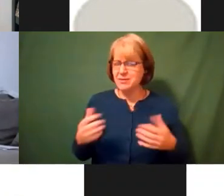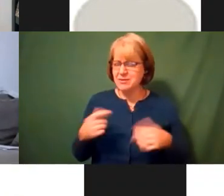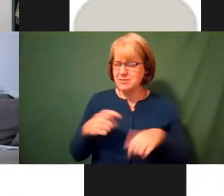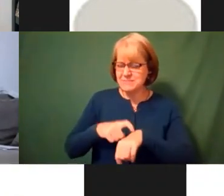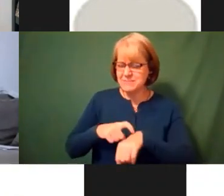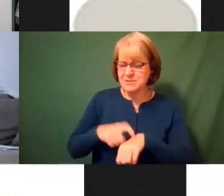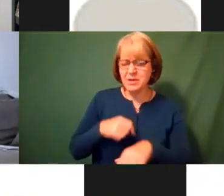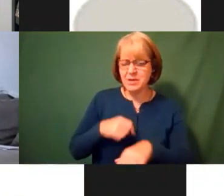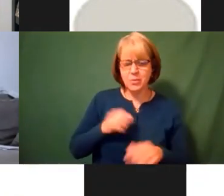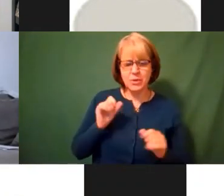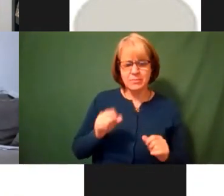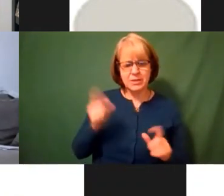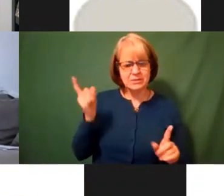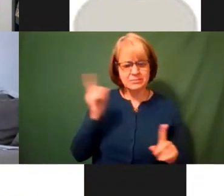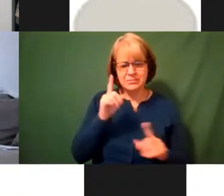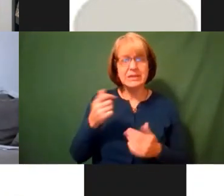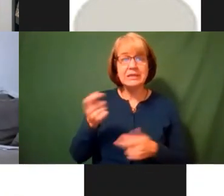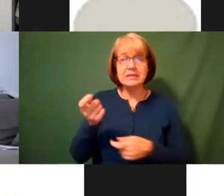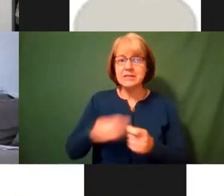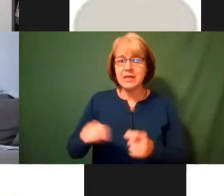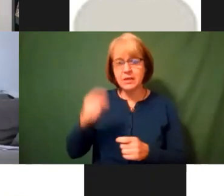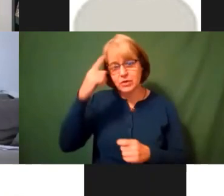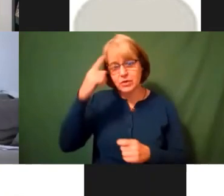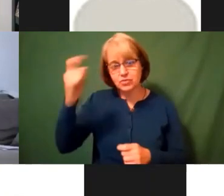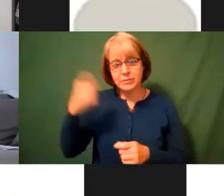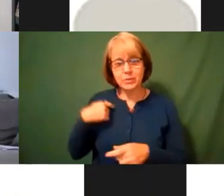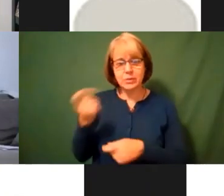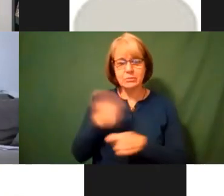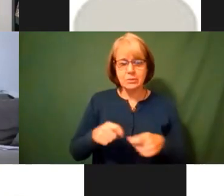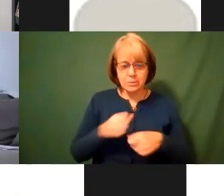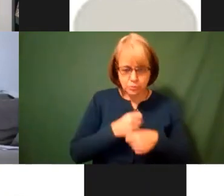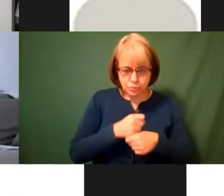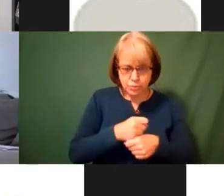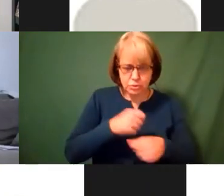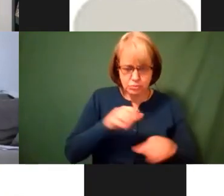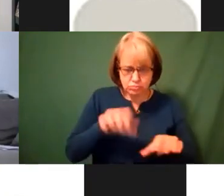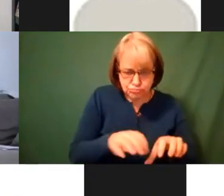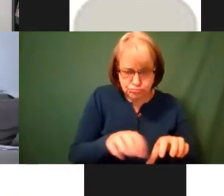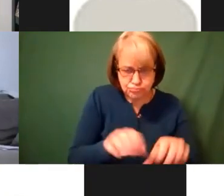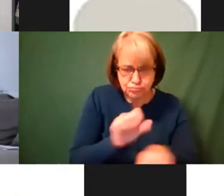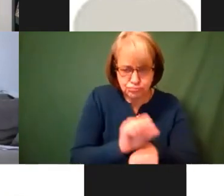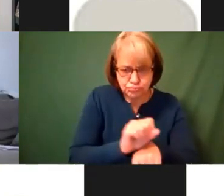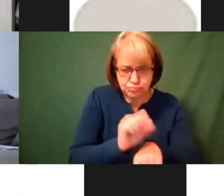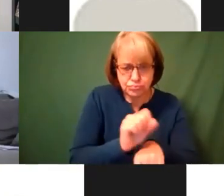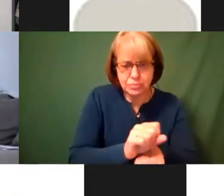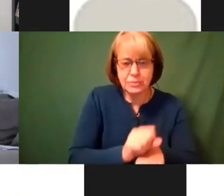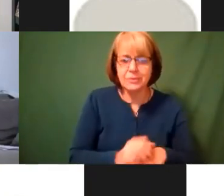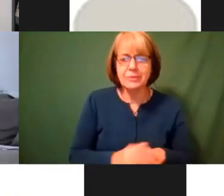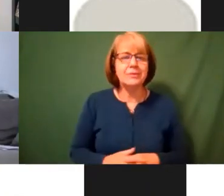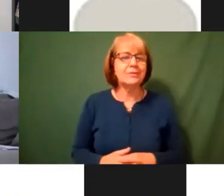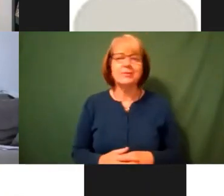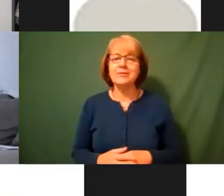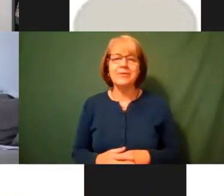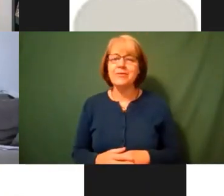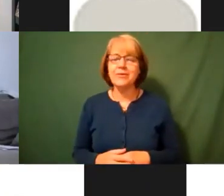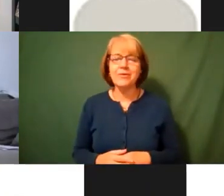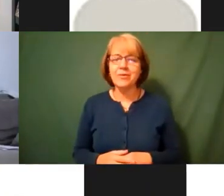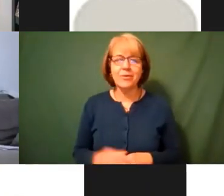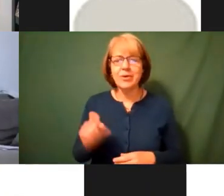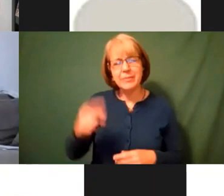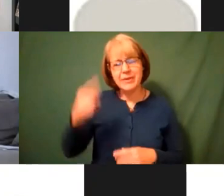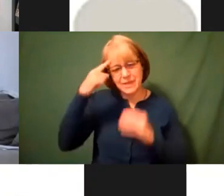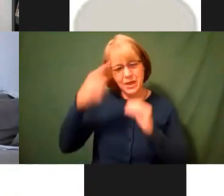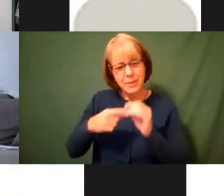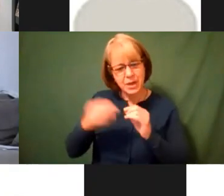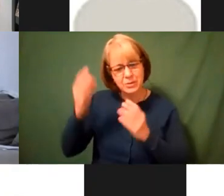need to produce. Mm-hmm. And you know, what we need to produce in parts can reflect how much time we didn't spend on visioning and